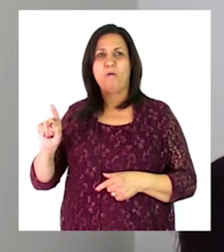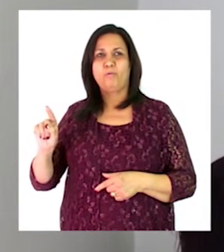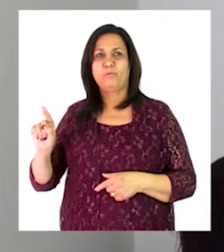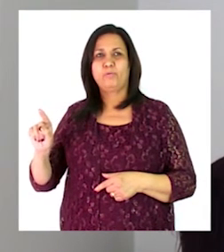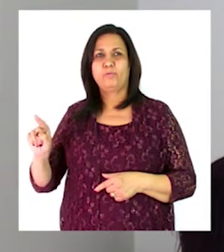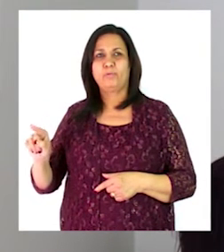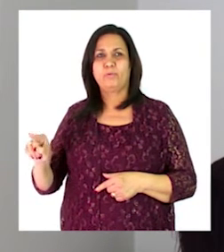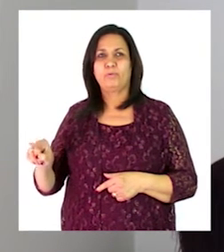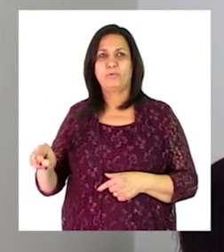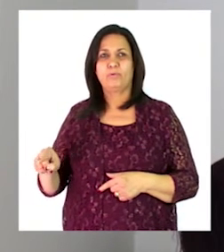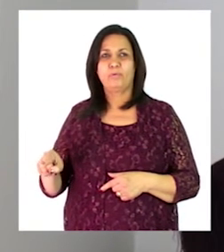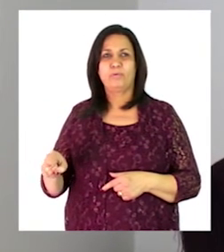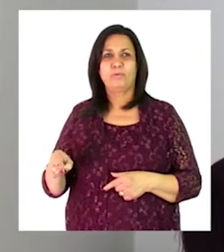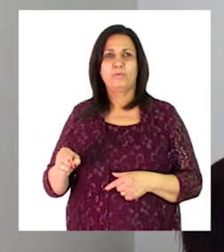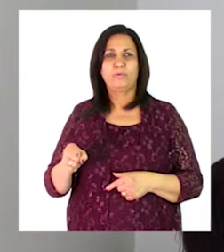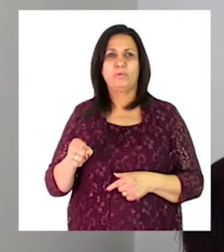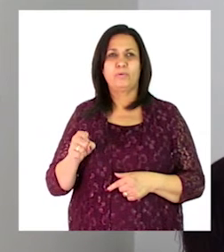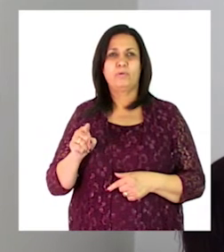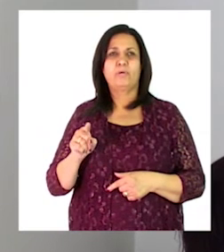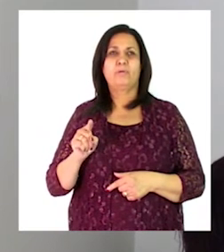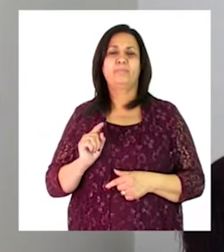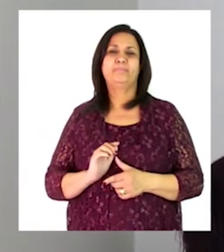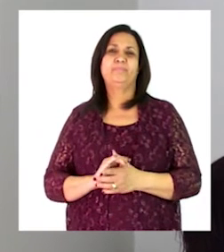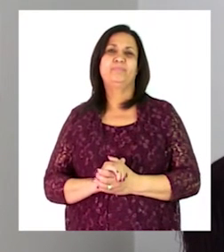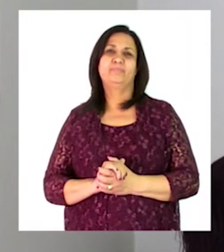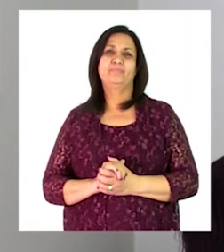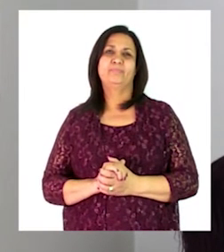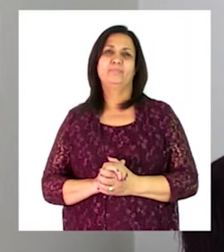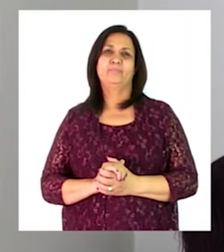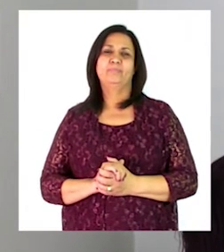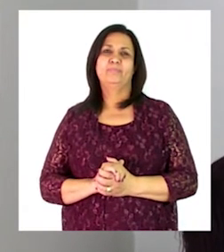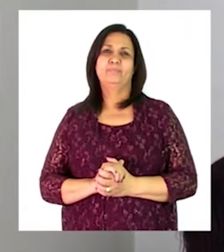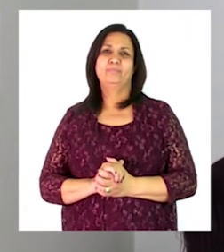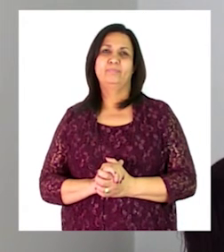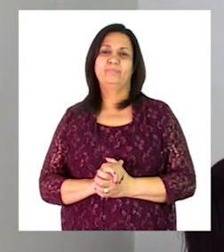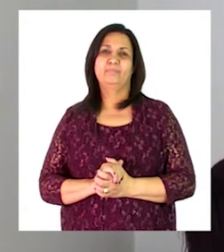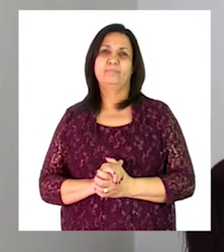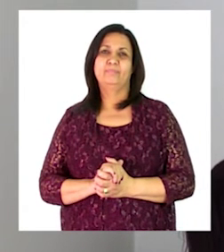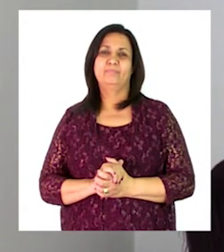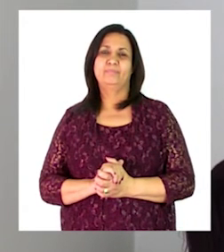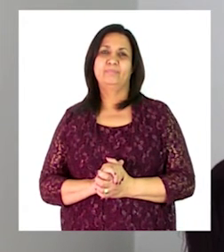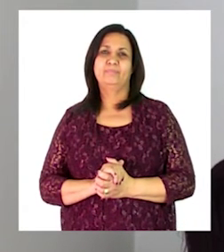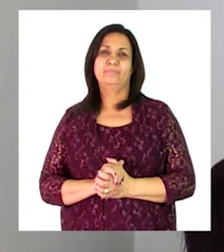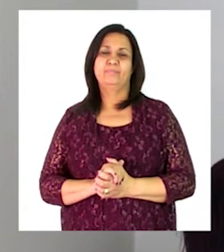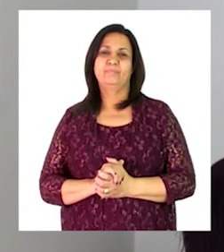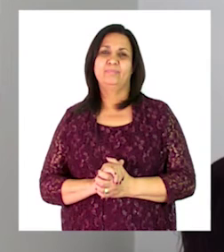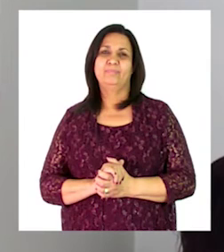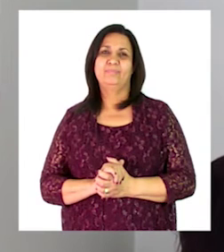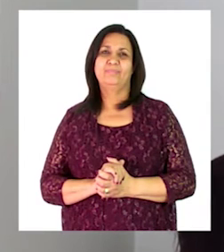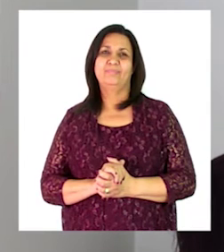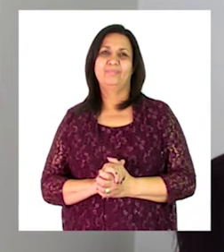all the way down and we go back up and make a nice